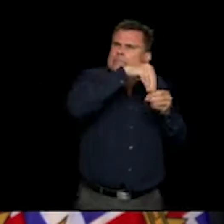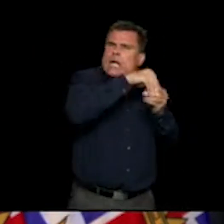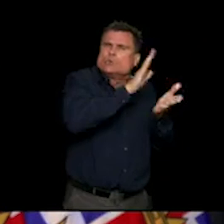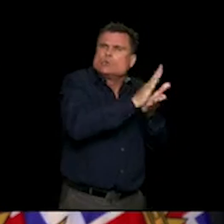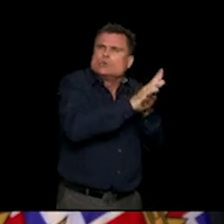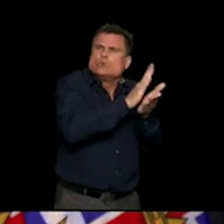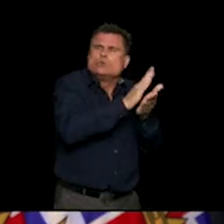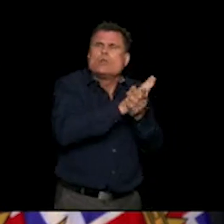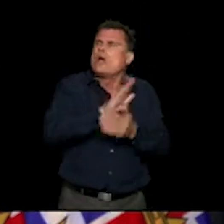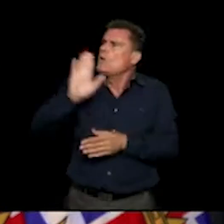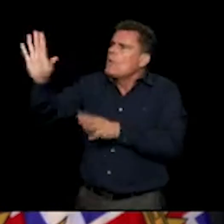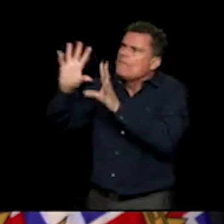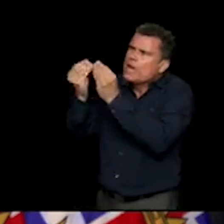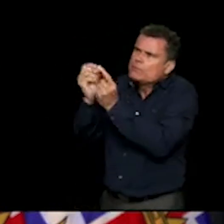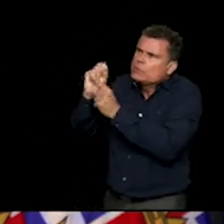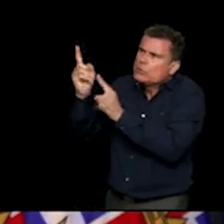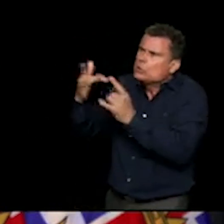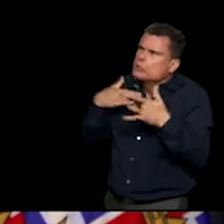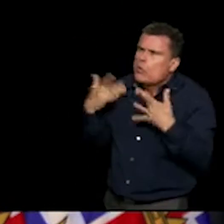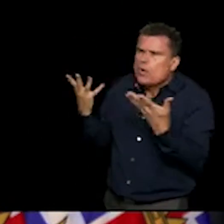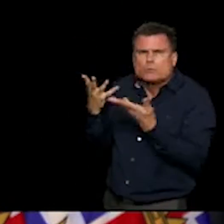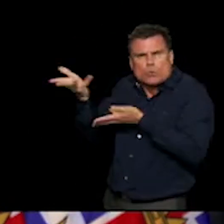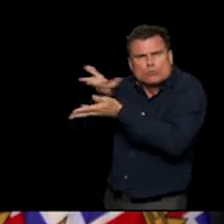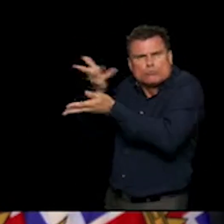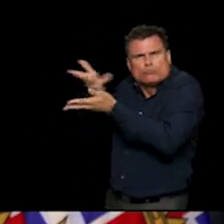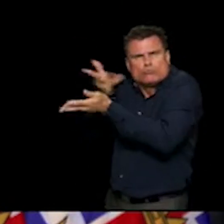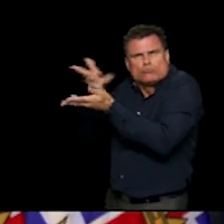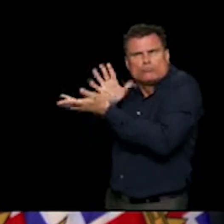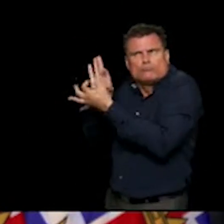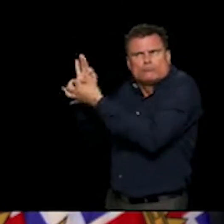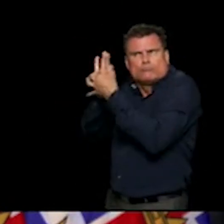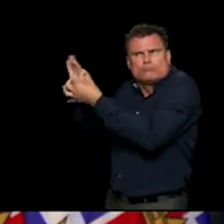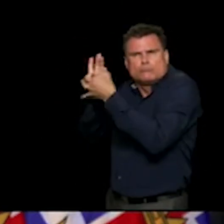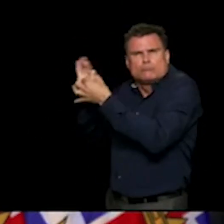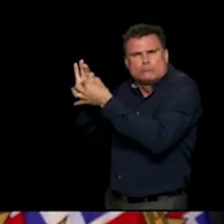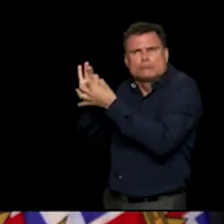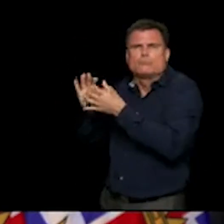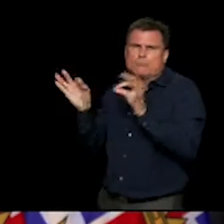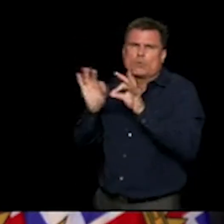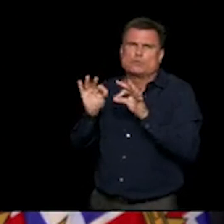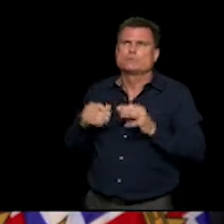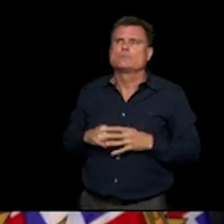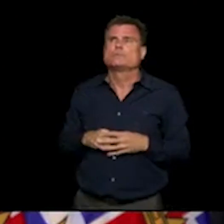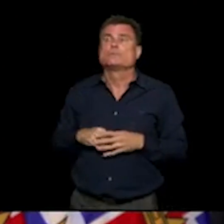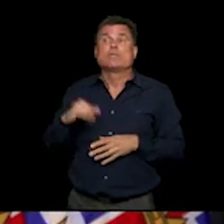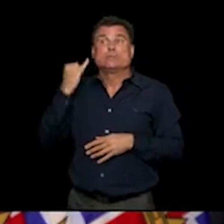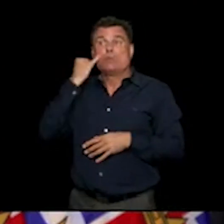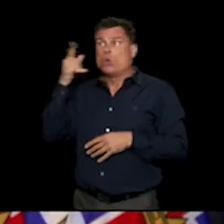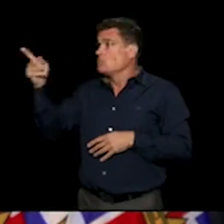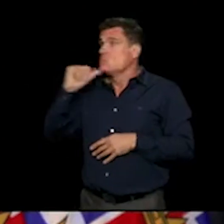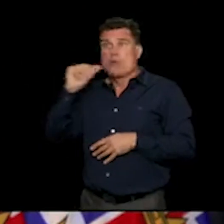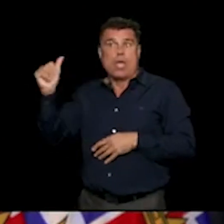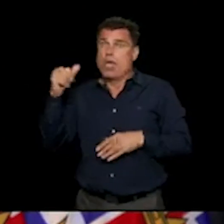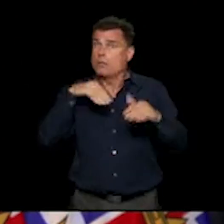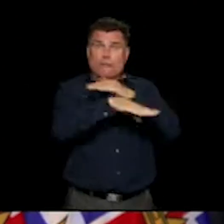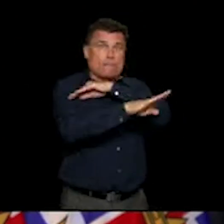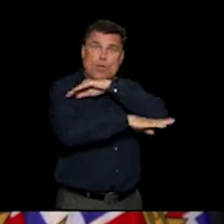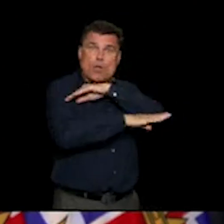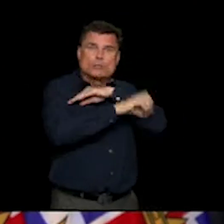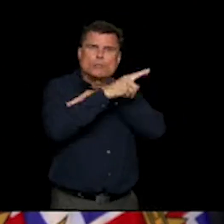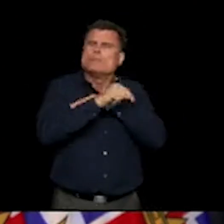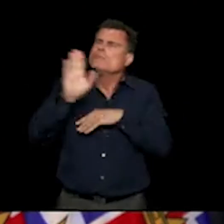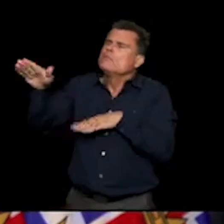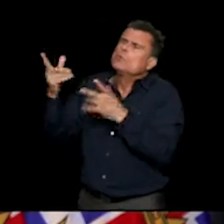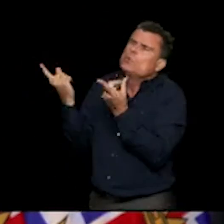like, and to see what their family situation is like and their intention to return to school, or they're looking for an